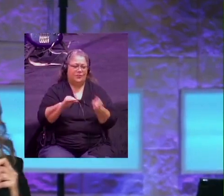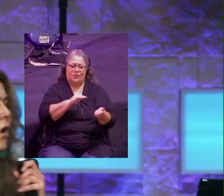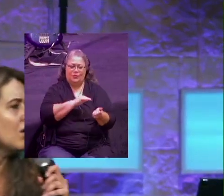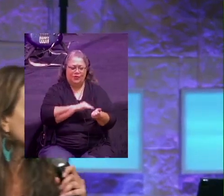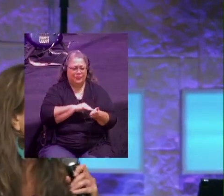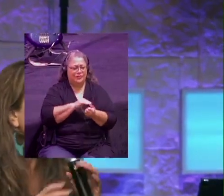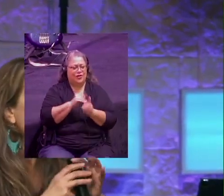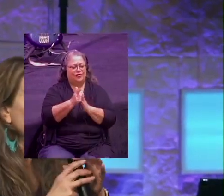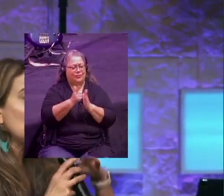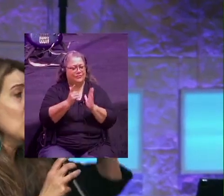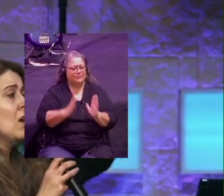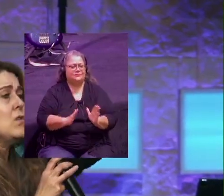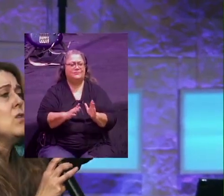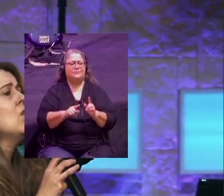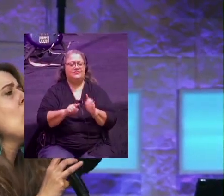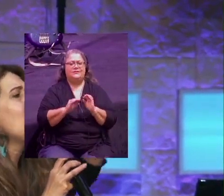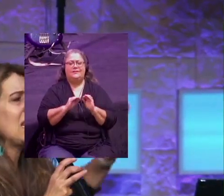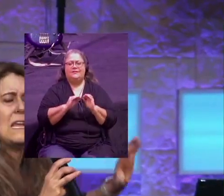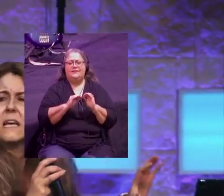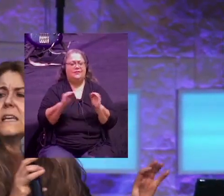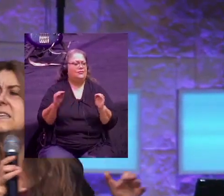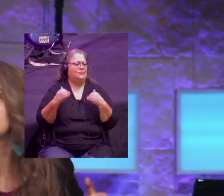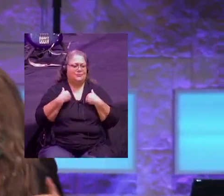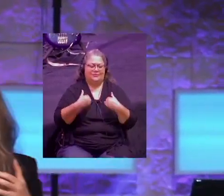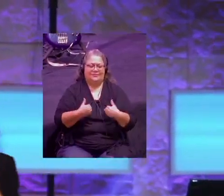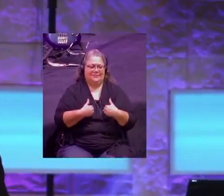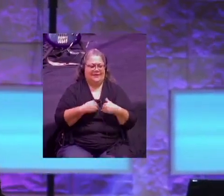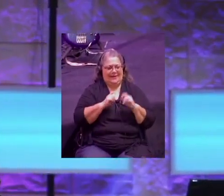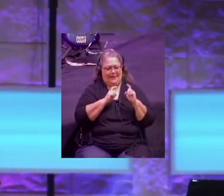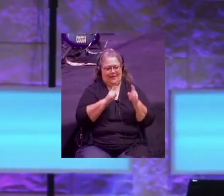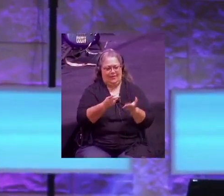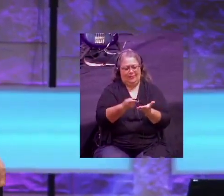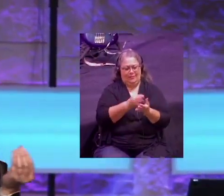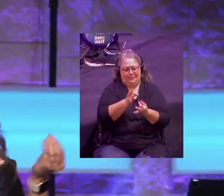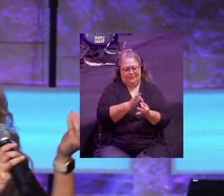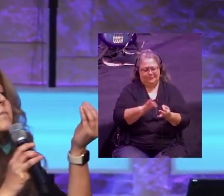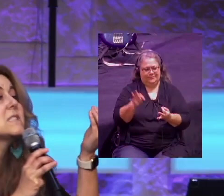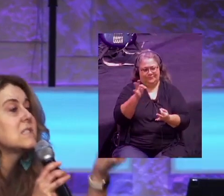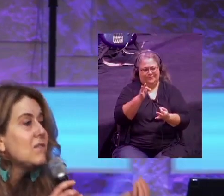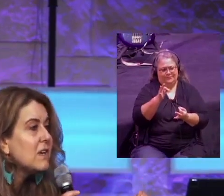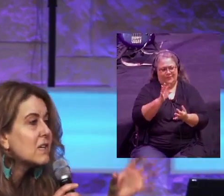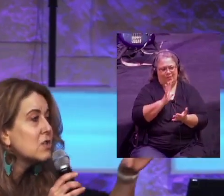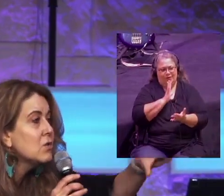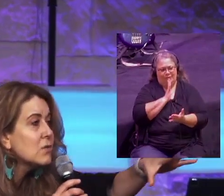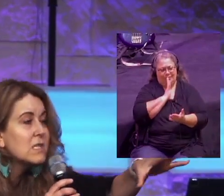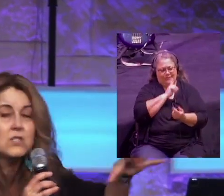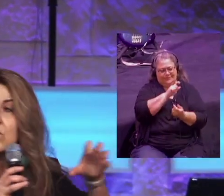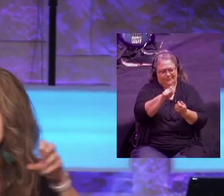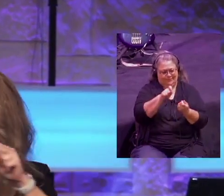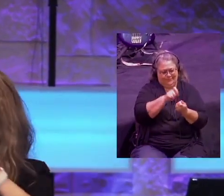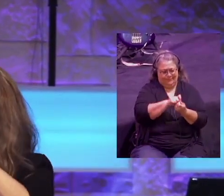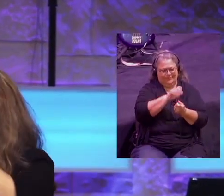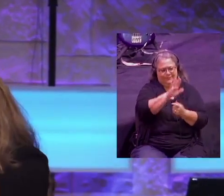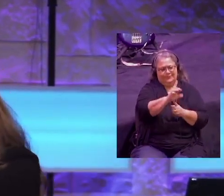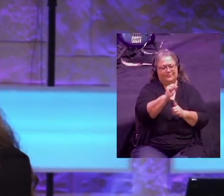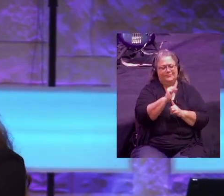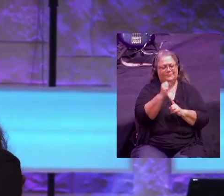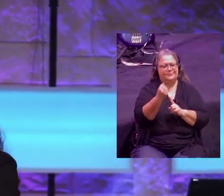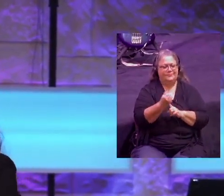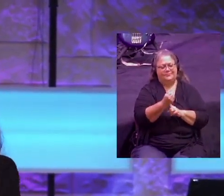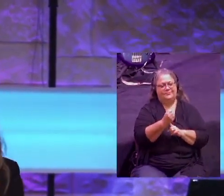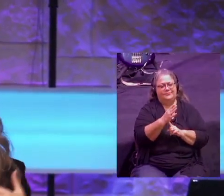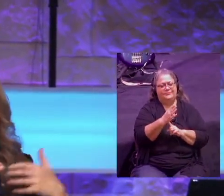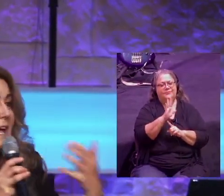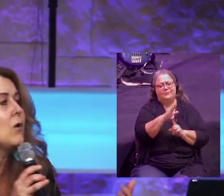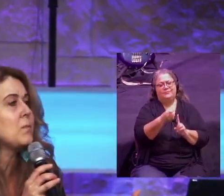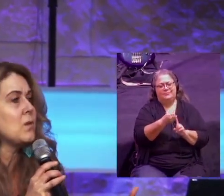no lawyer, that nobody can give you. The Holy Spirit wants to speak specific to your situation, to your details.